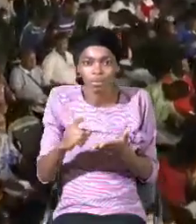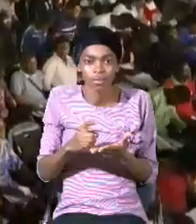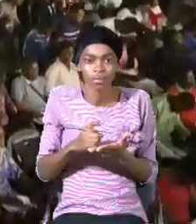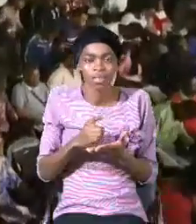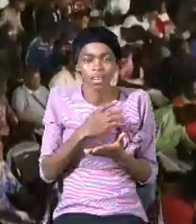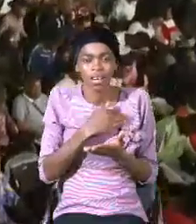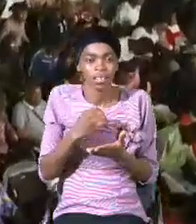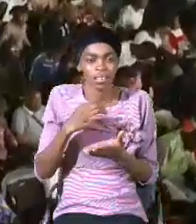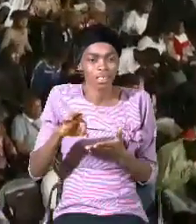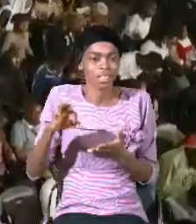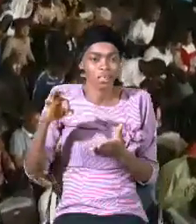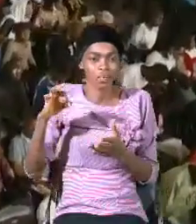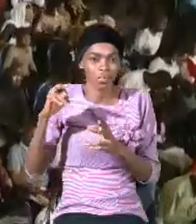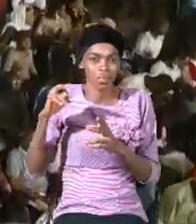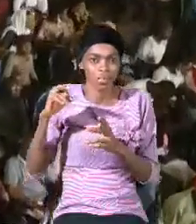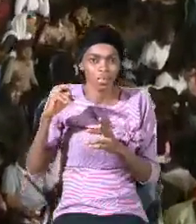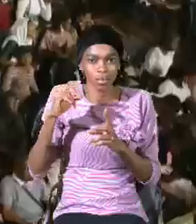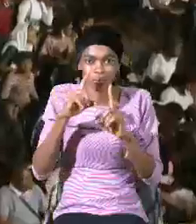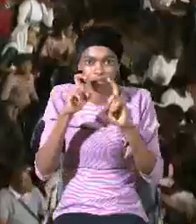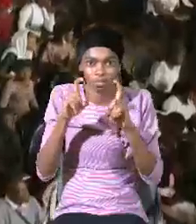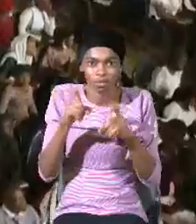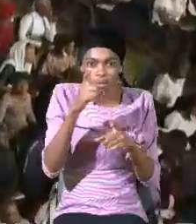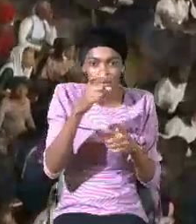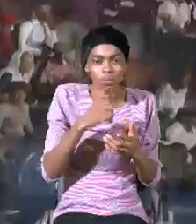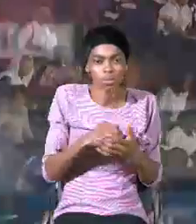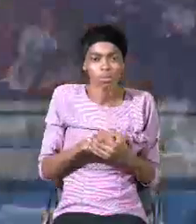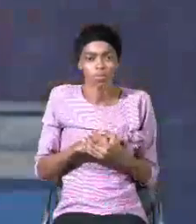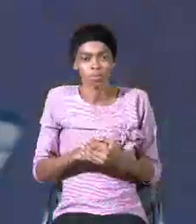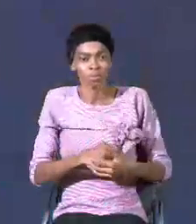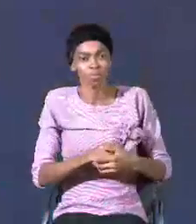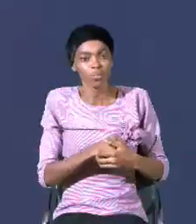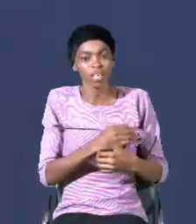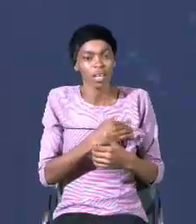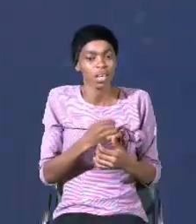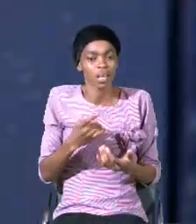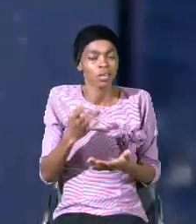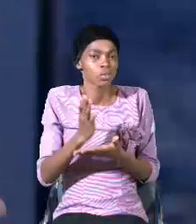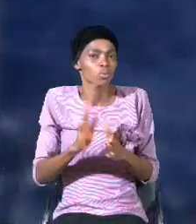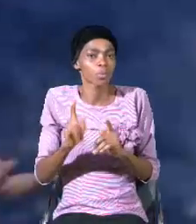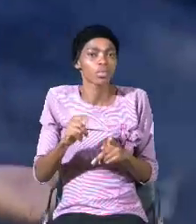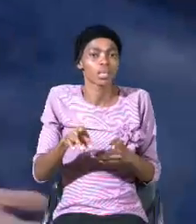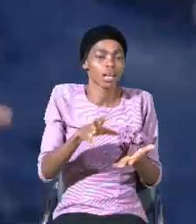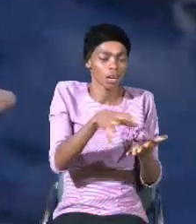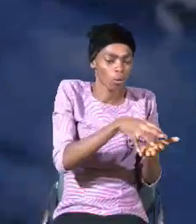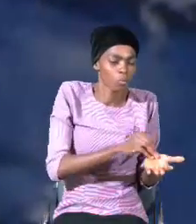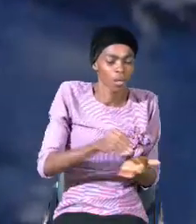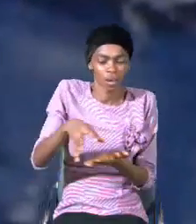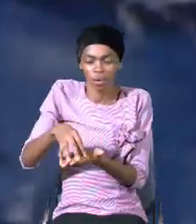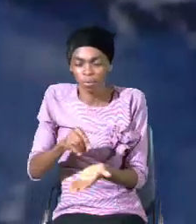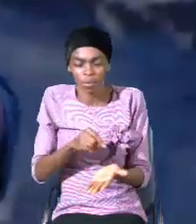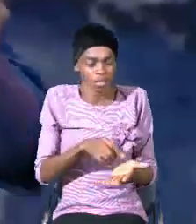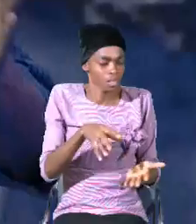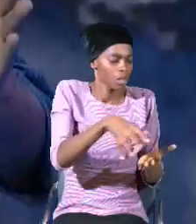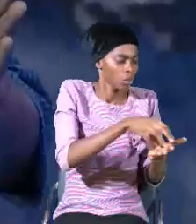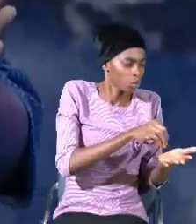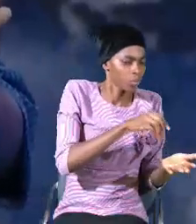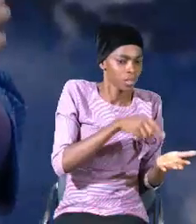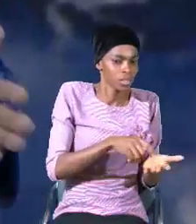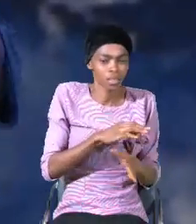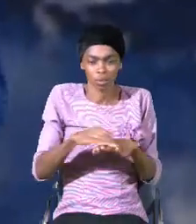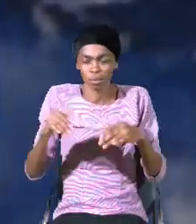not good duplicates at that. You're a duplicate of this and duplicate of that, and then you don't have a singular